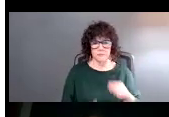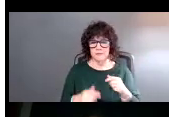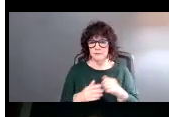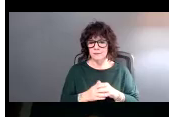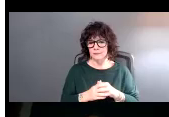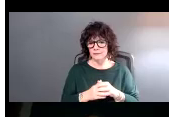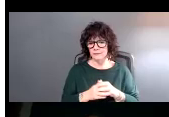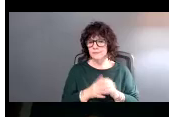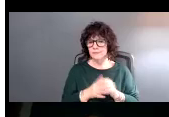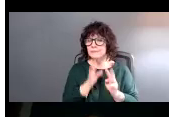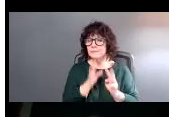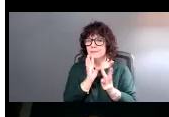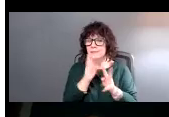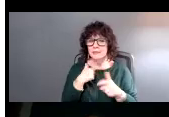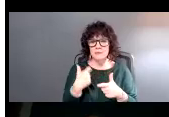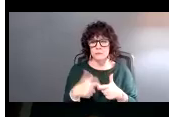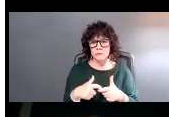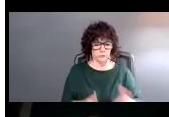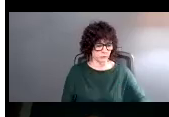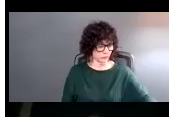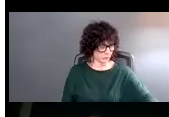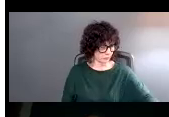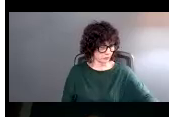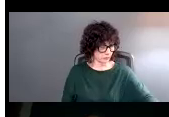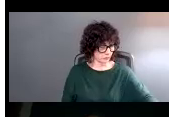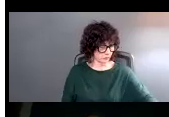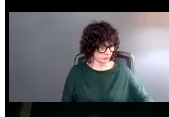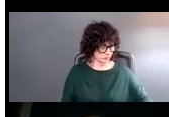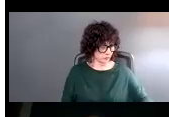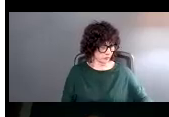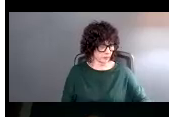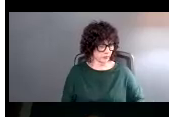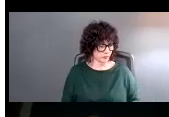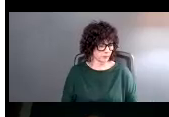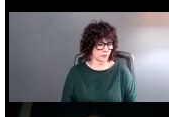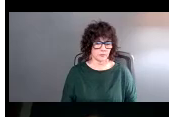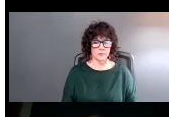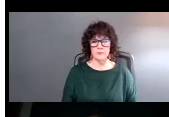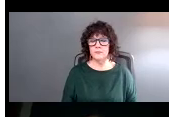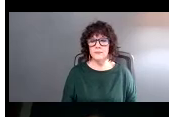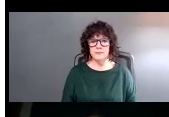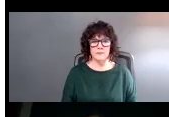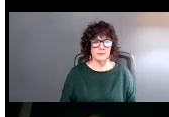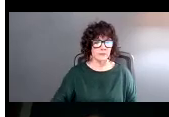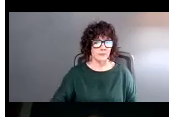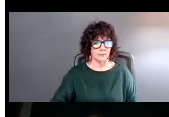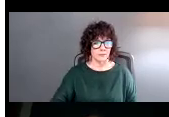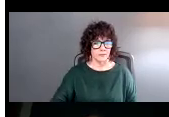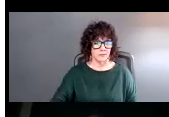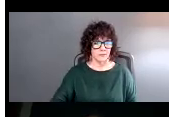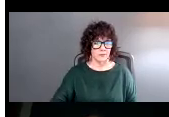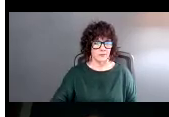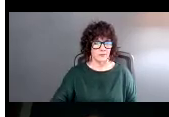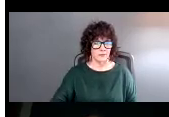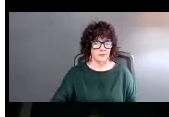necesita apoyo en acceder al enlace. Y un aviso que esta sesión está siendo grabada. To access captions